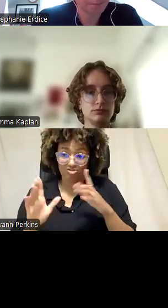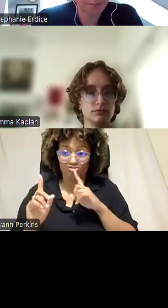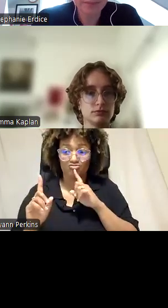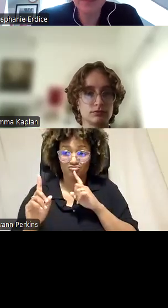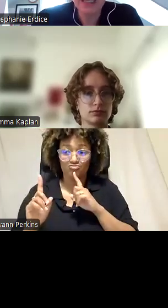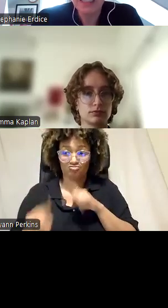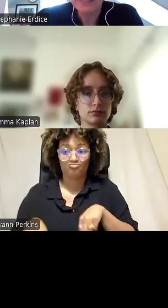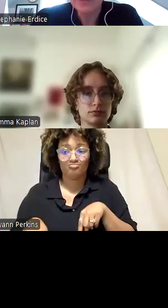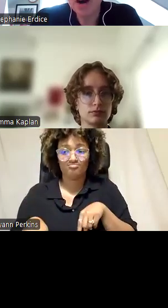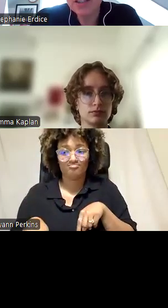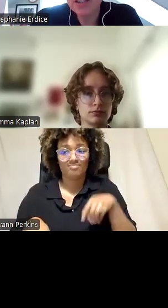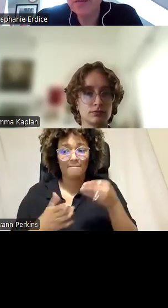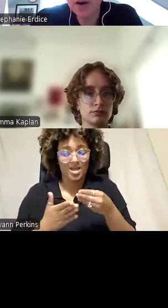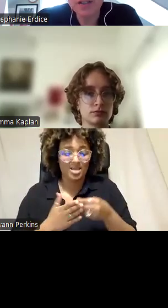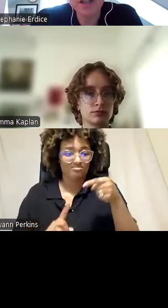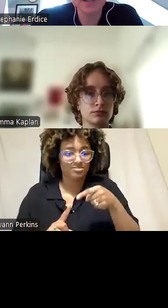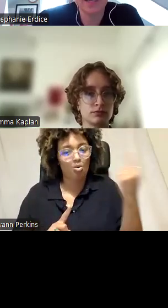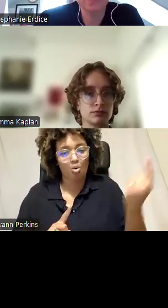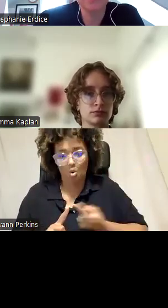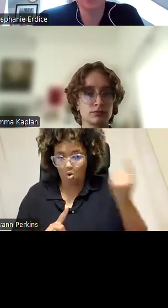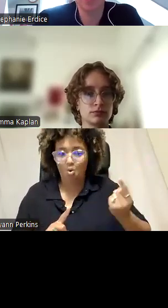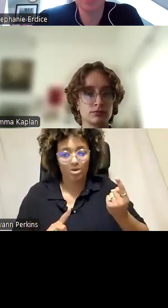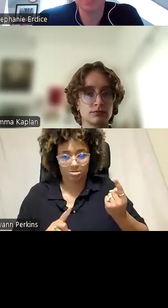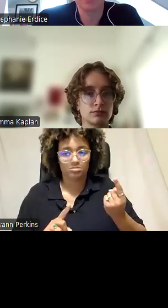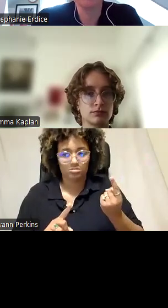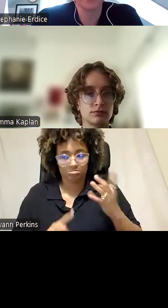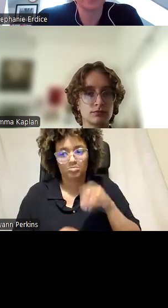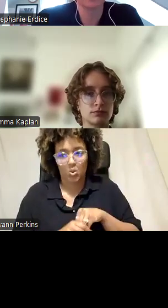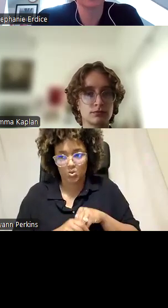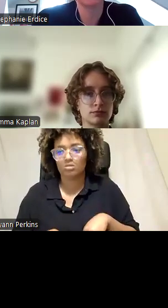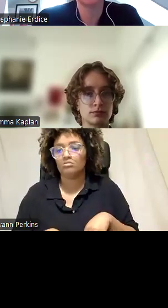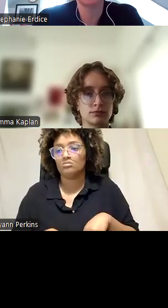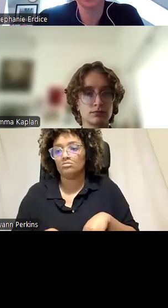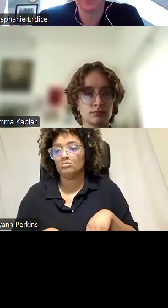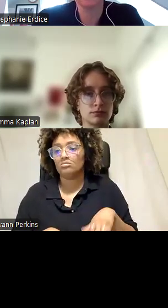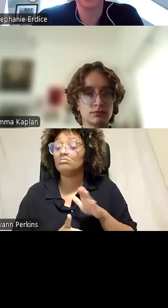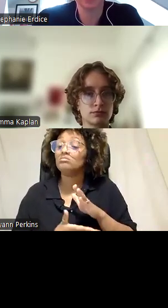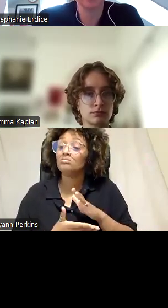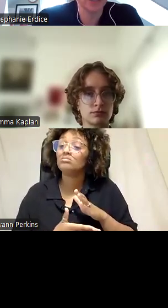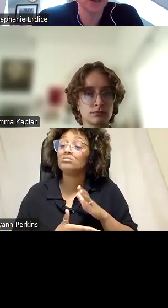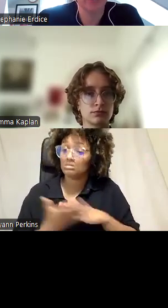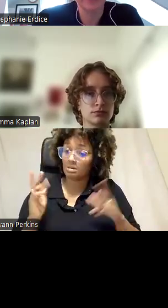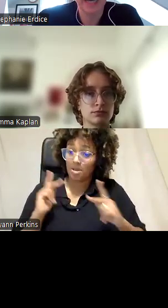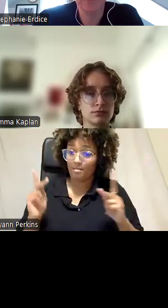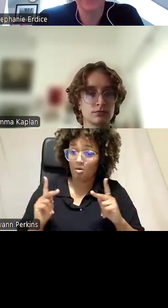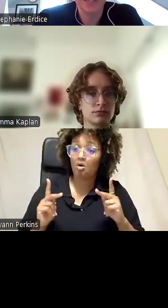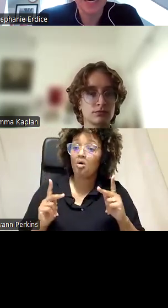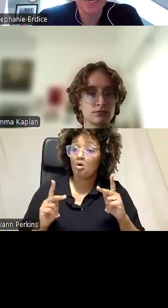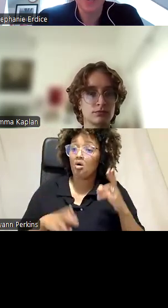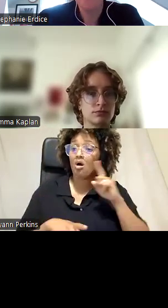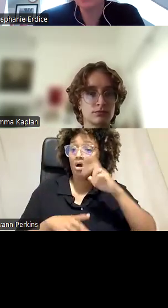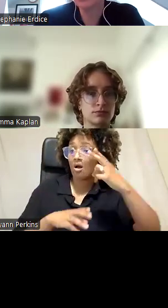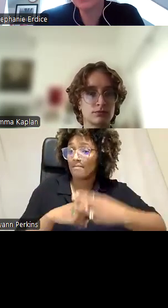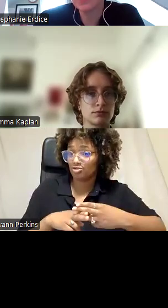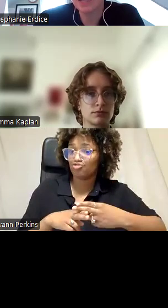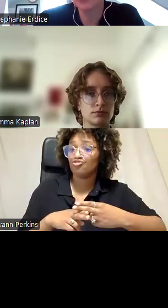about that. There are some folks that are saying that there are a lot of free resources or survivors in their community generally have what they